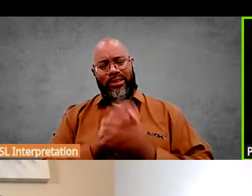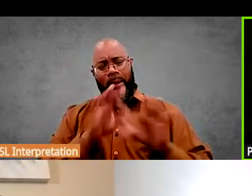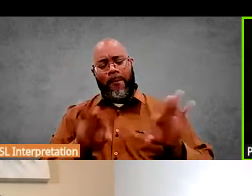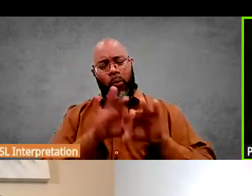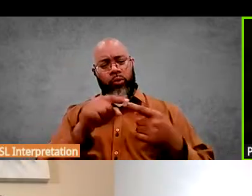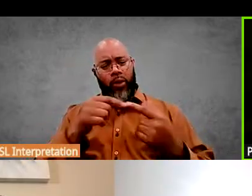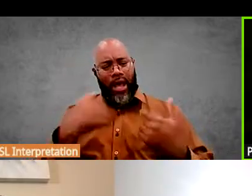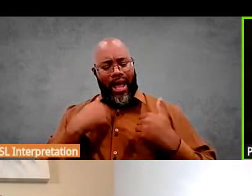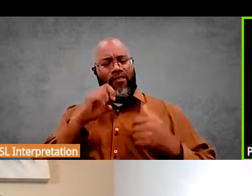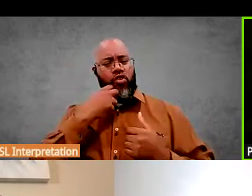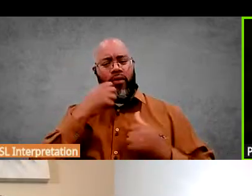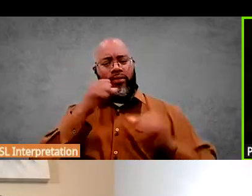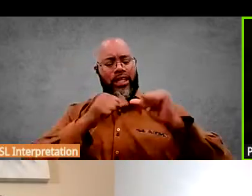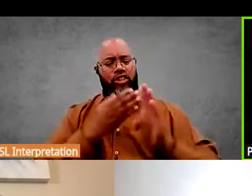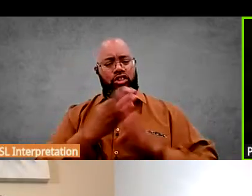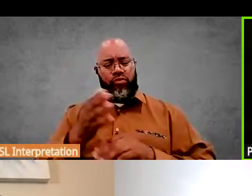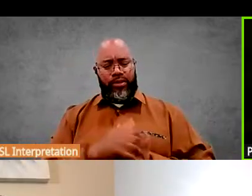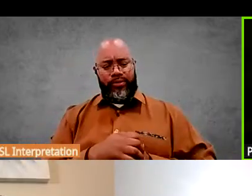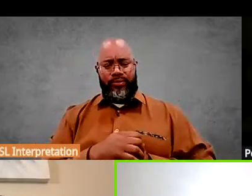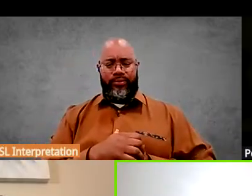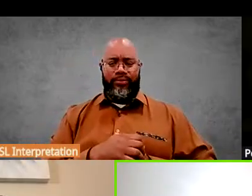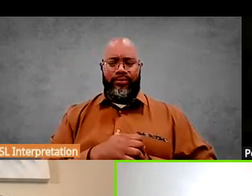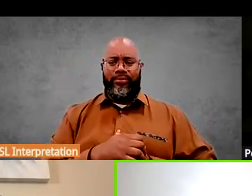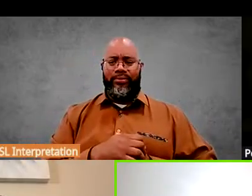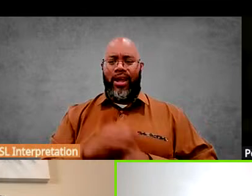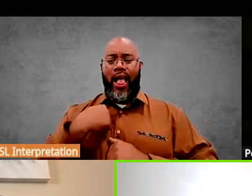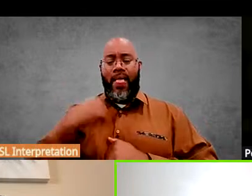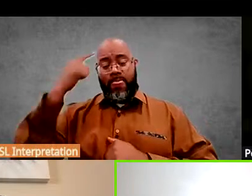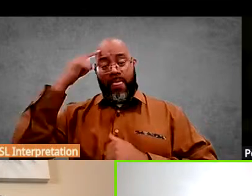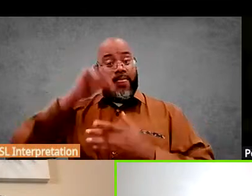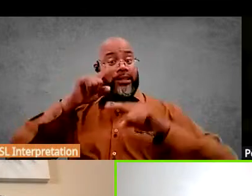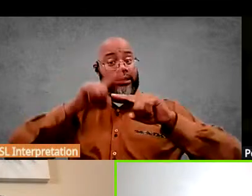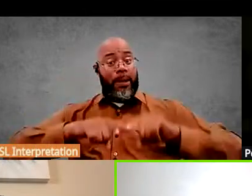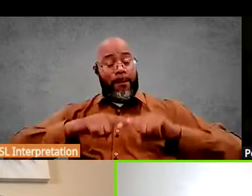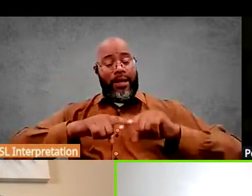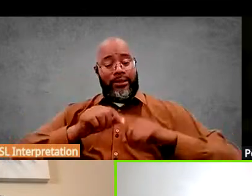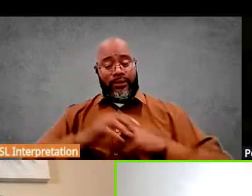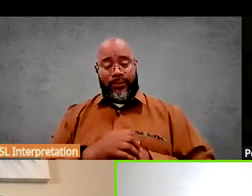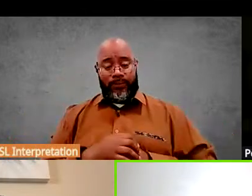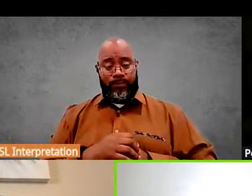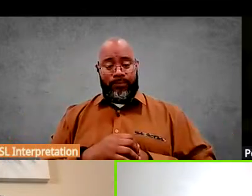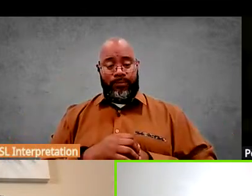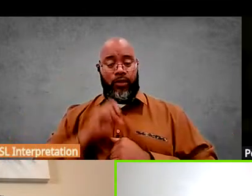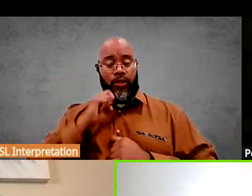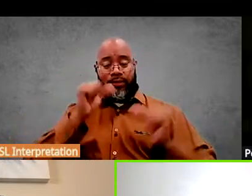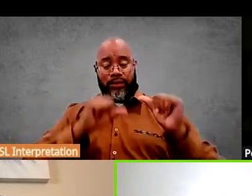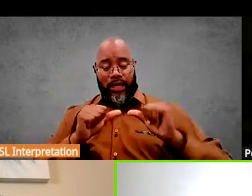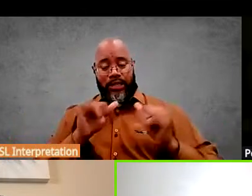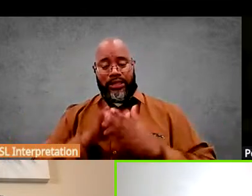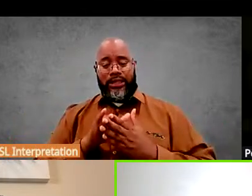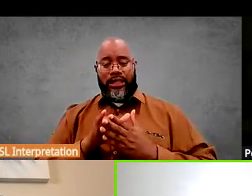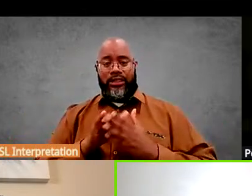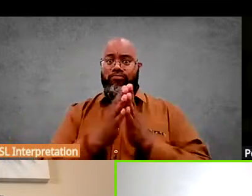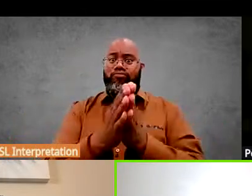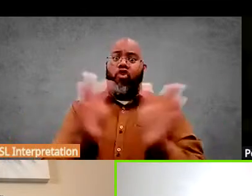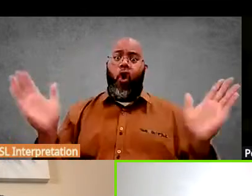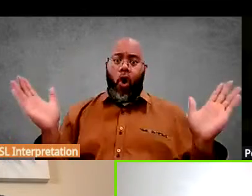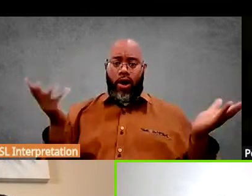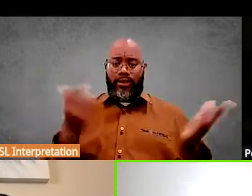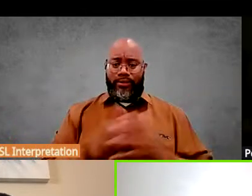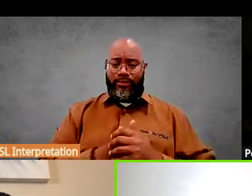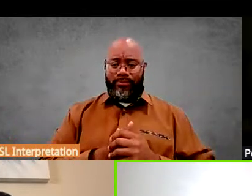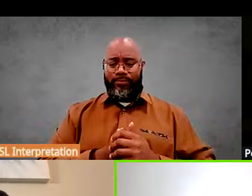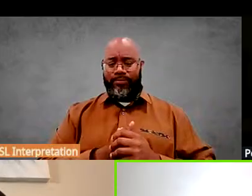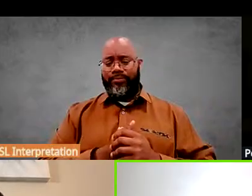a neuroscience career? I think it depends because neuroscience is super broad. So you can